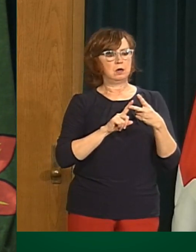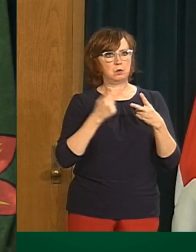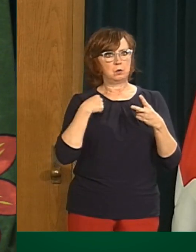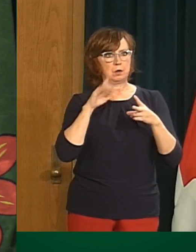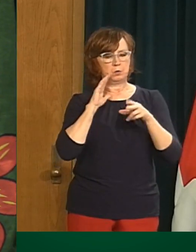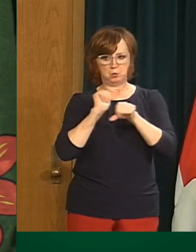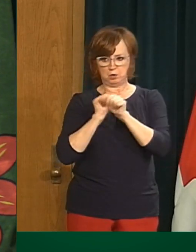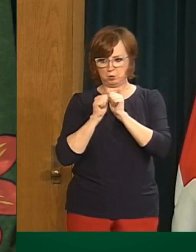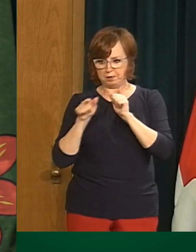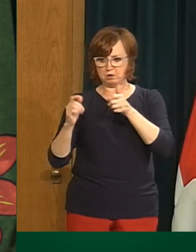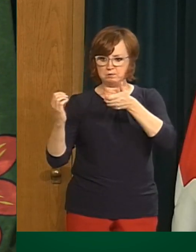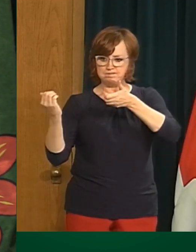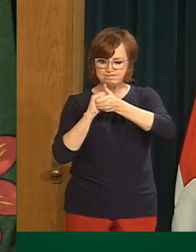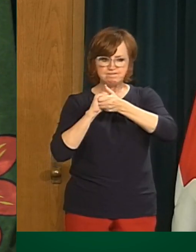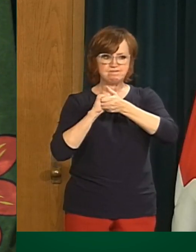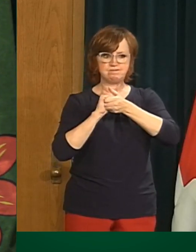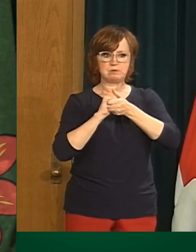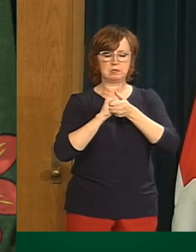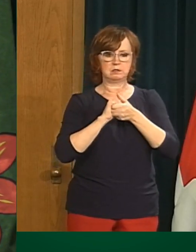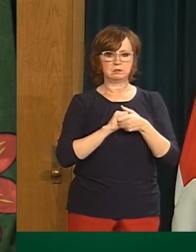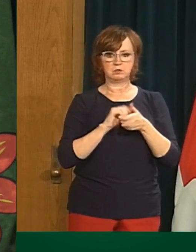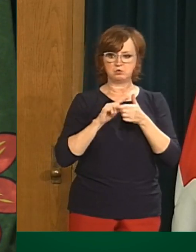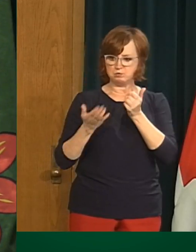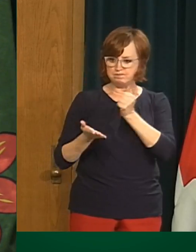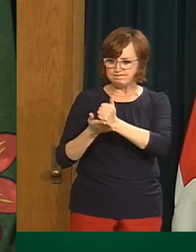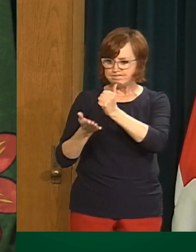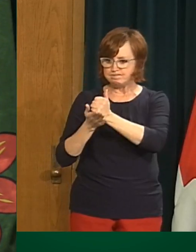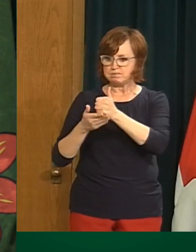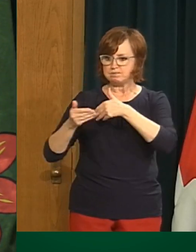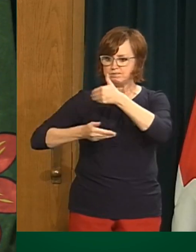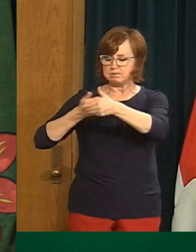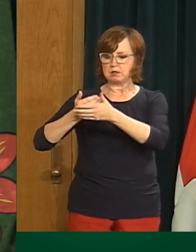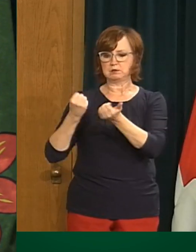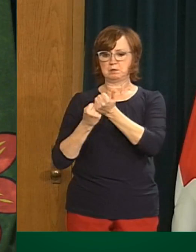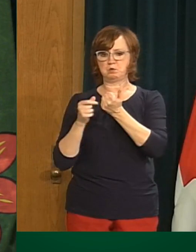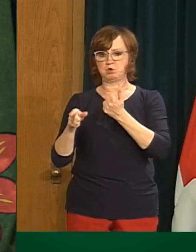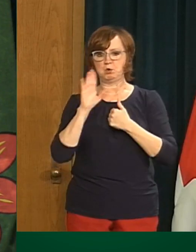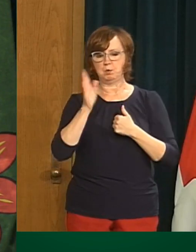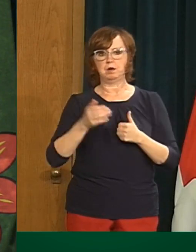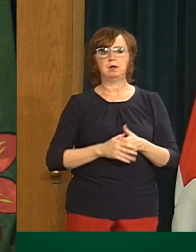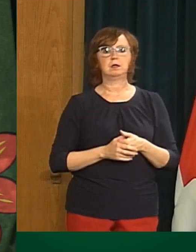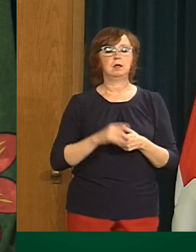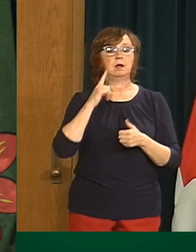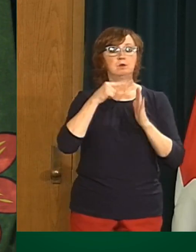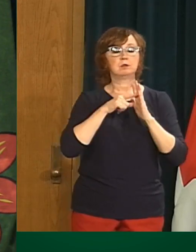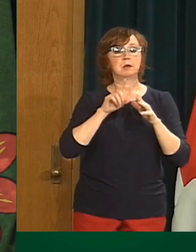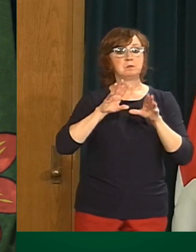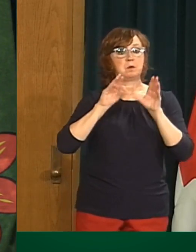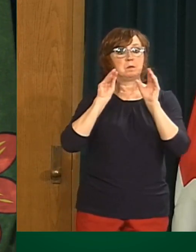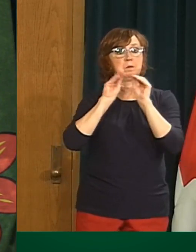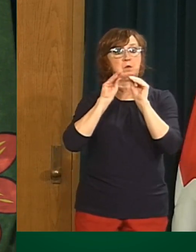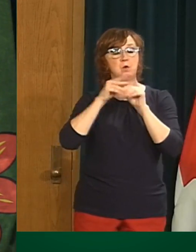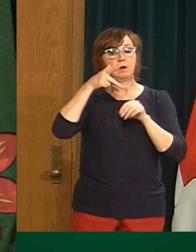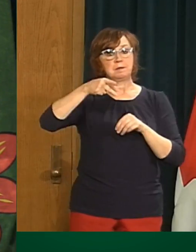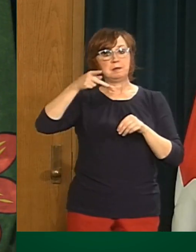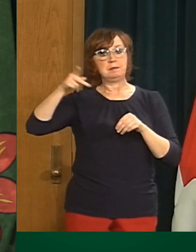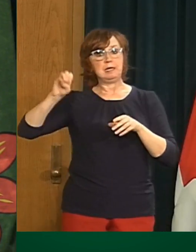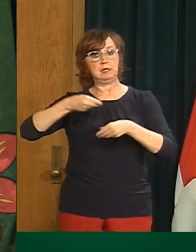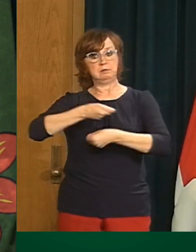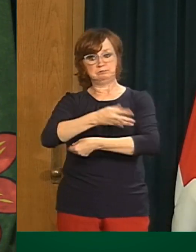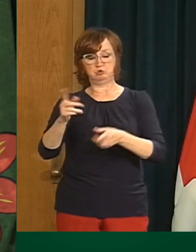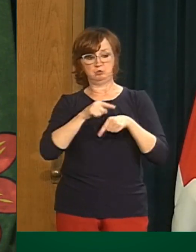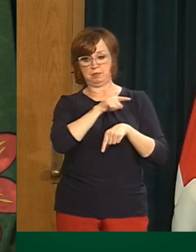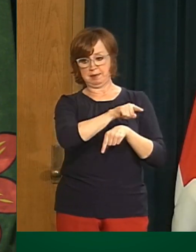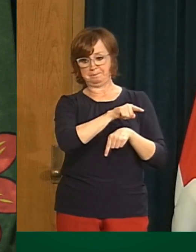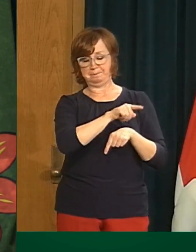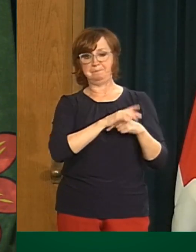the leadership in that community on in the days ahead. For example, we've provided additional PPE into the health care center, the